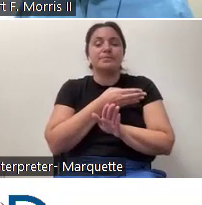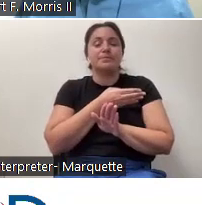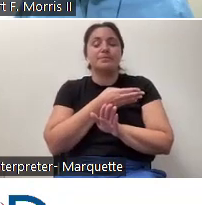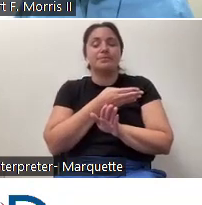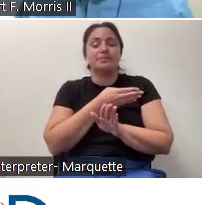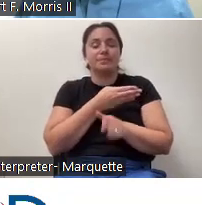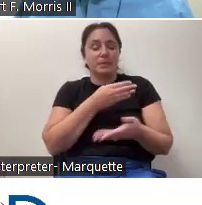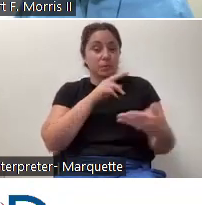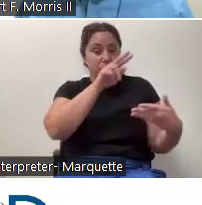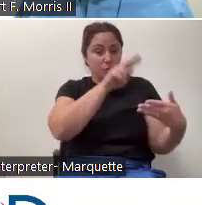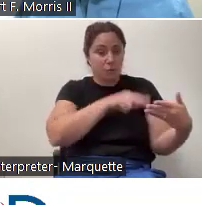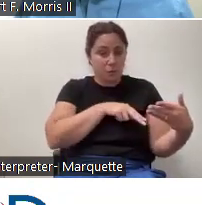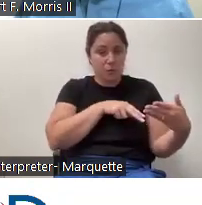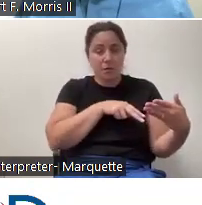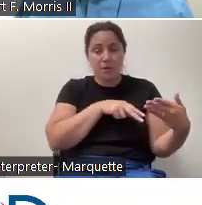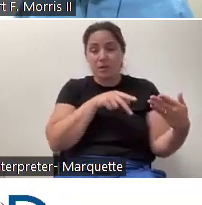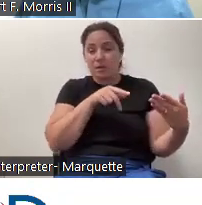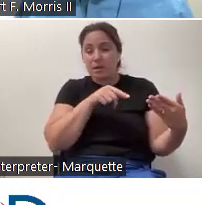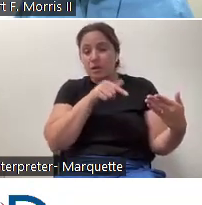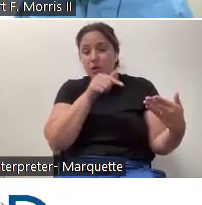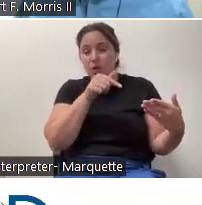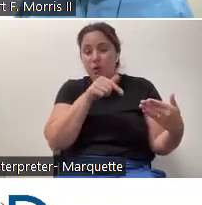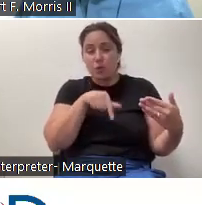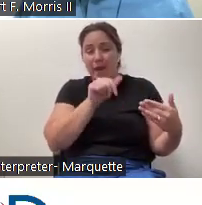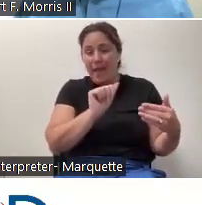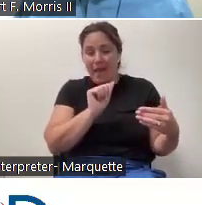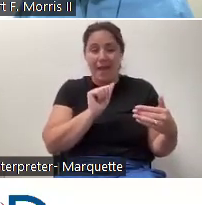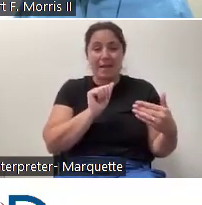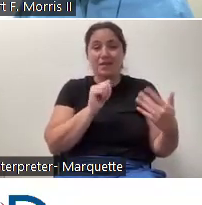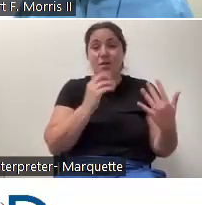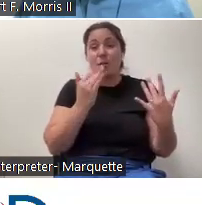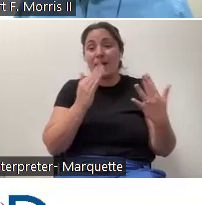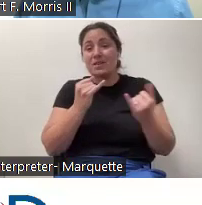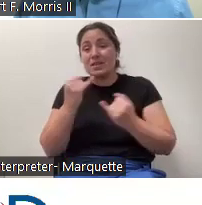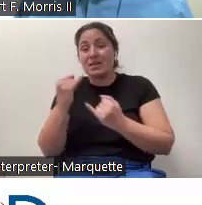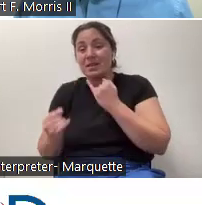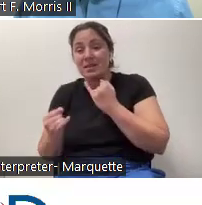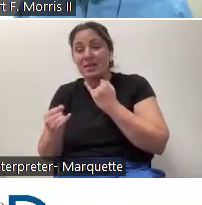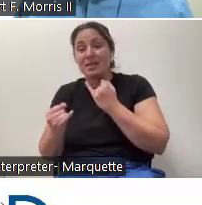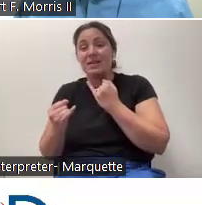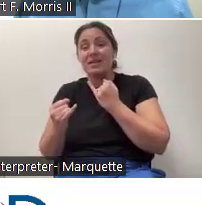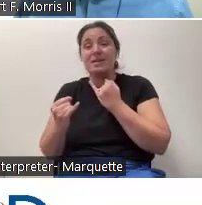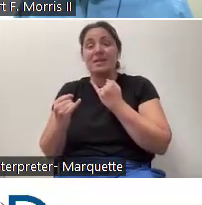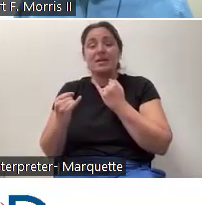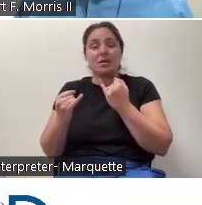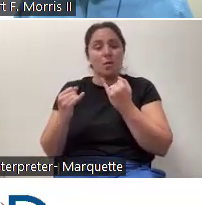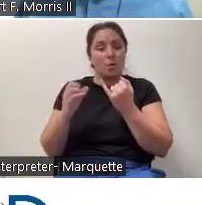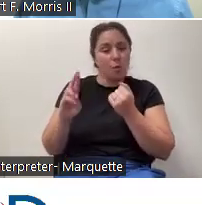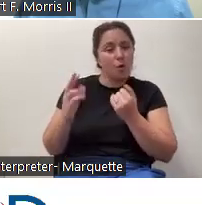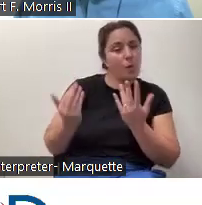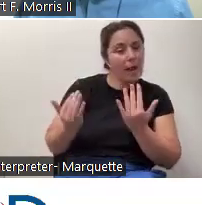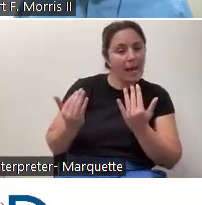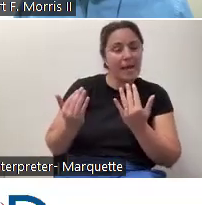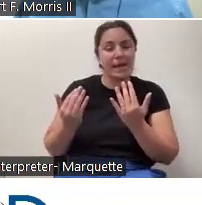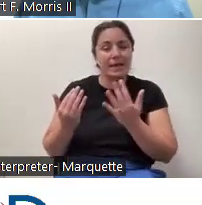see if there is anything we want to talk about now versus waiting till a little bit later on in our event.